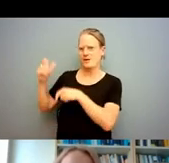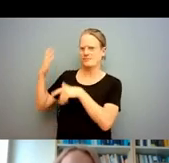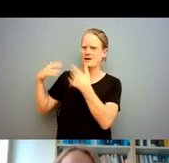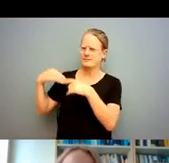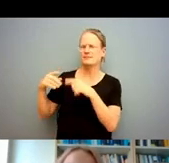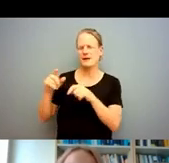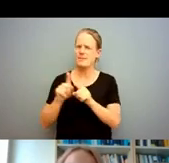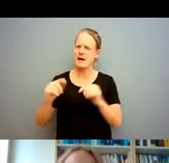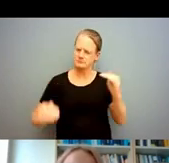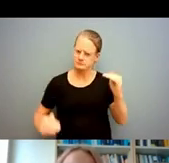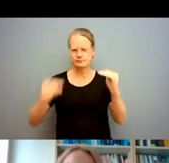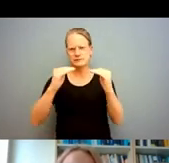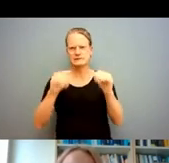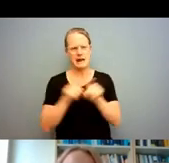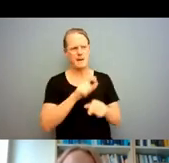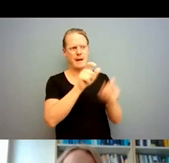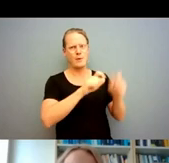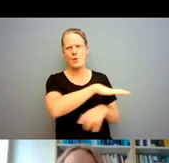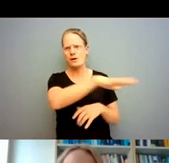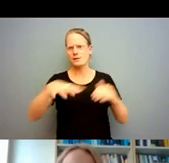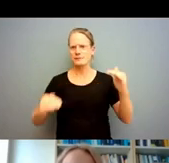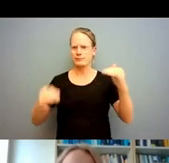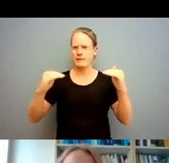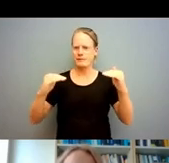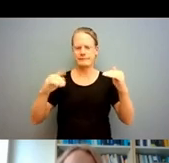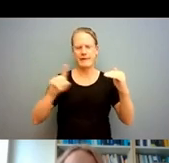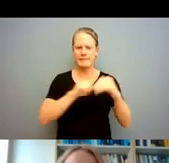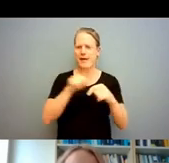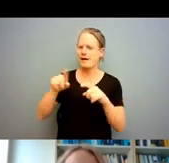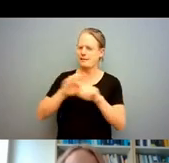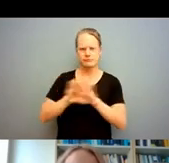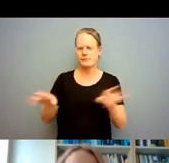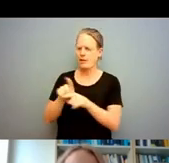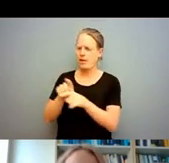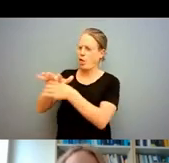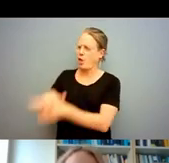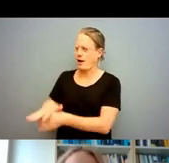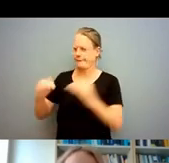any kind of discrimination in the exercise of their rights.